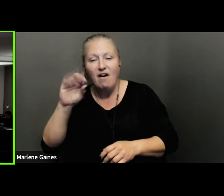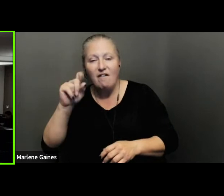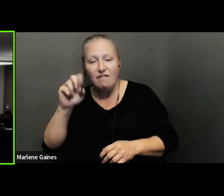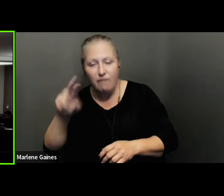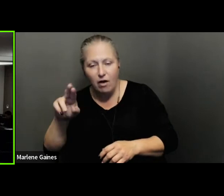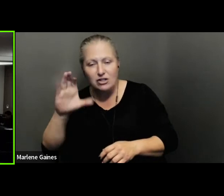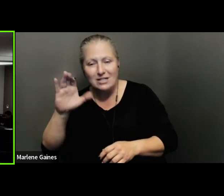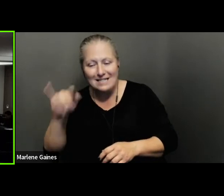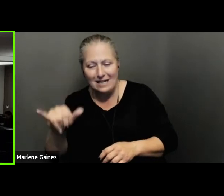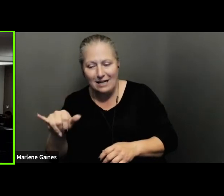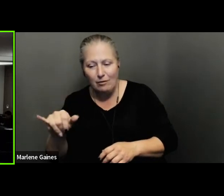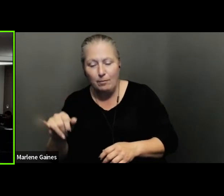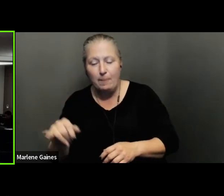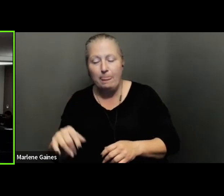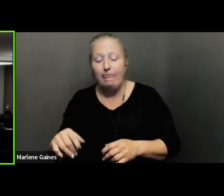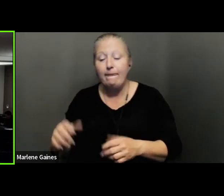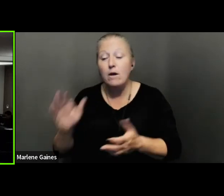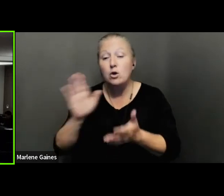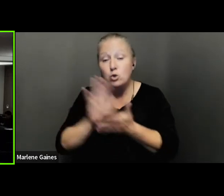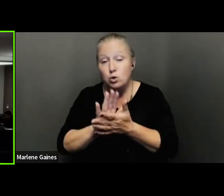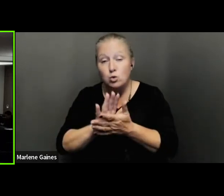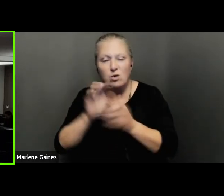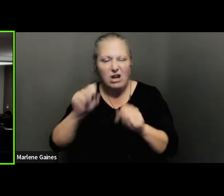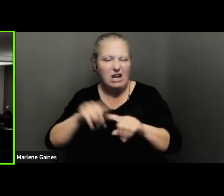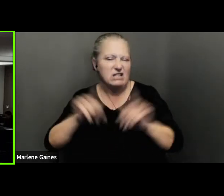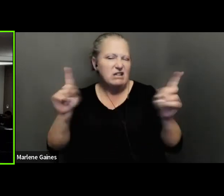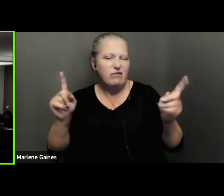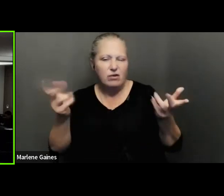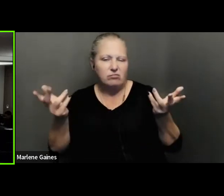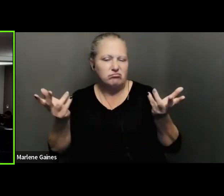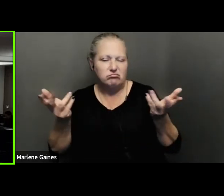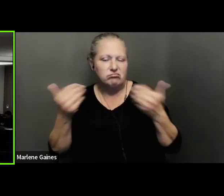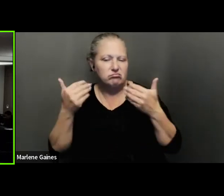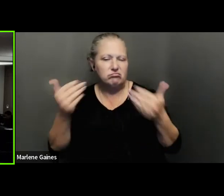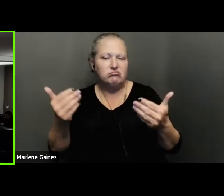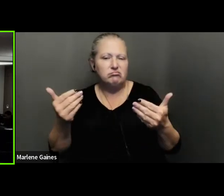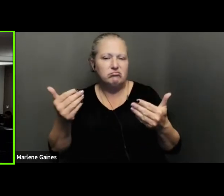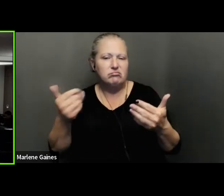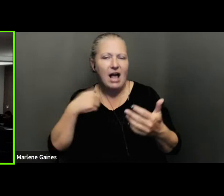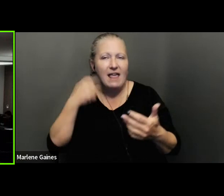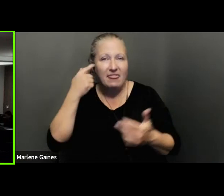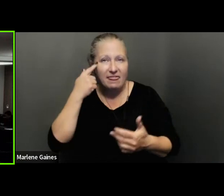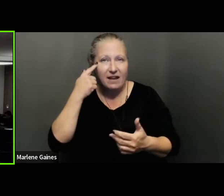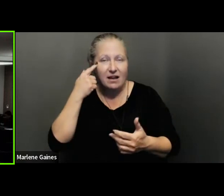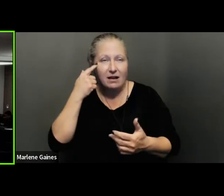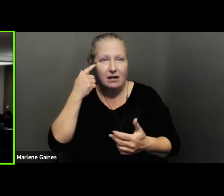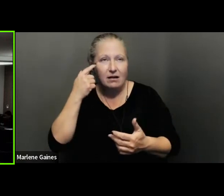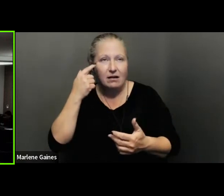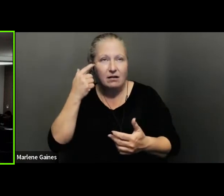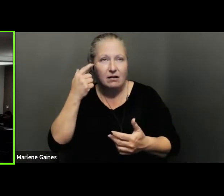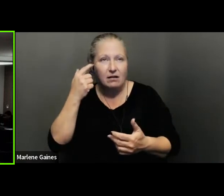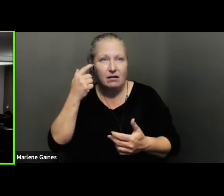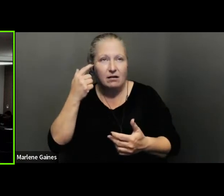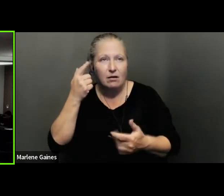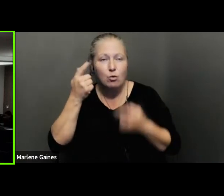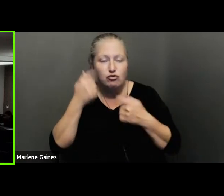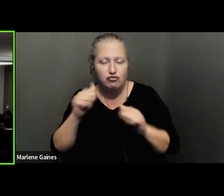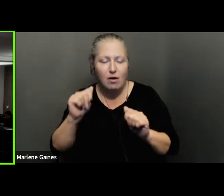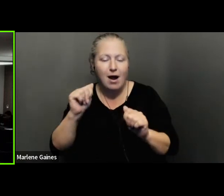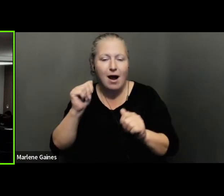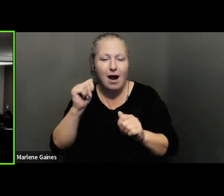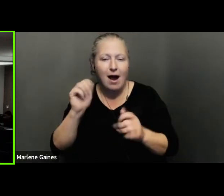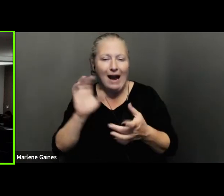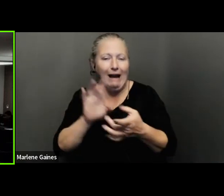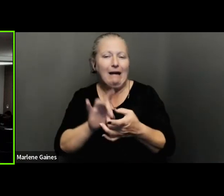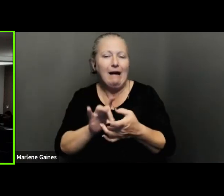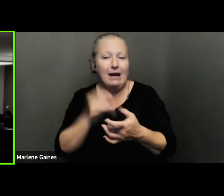then schools can be totally different. So let's, I think we tried to keep it connected.